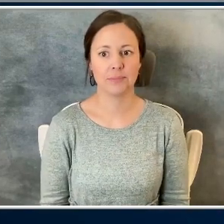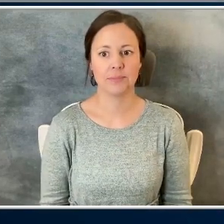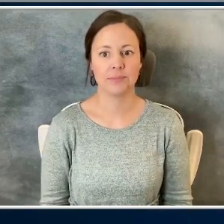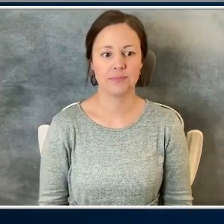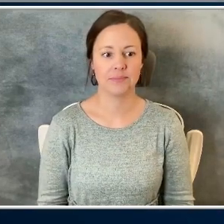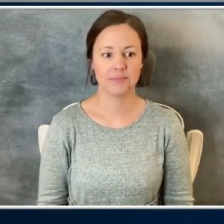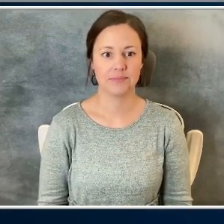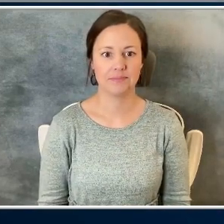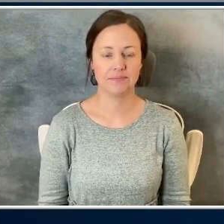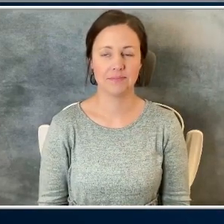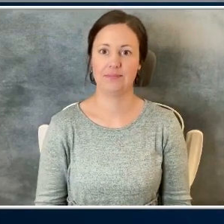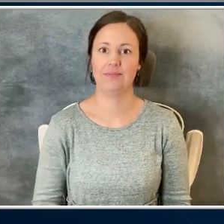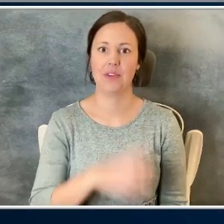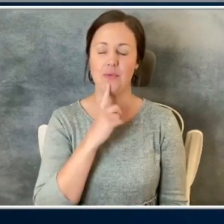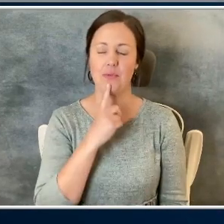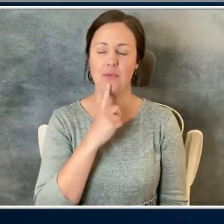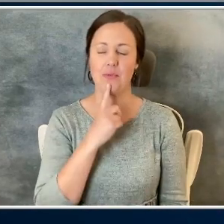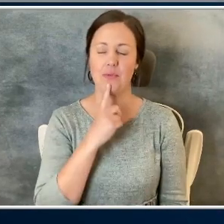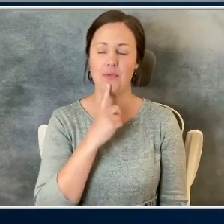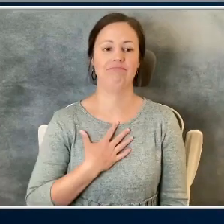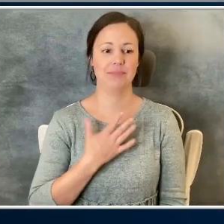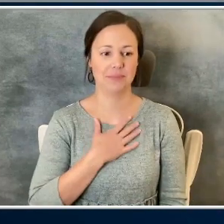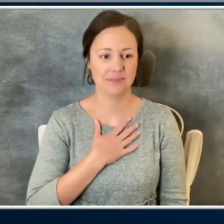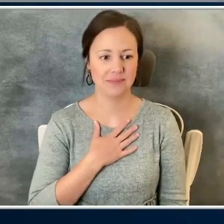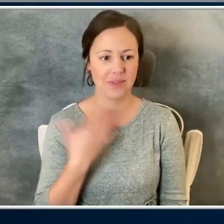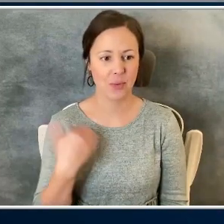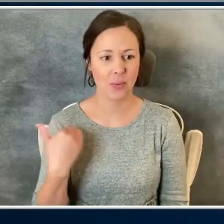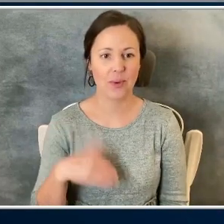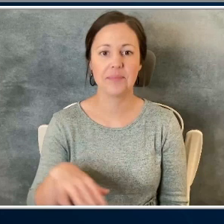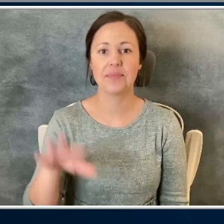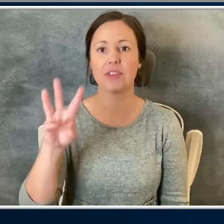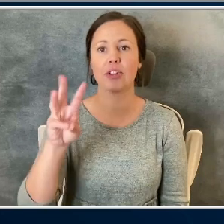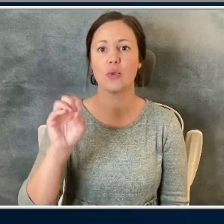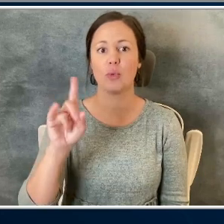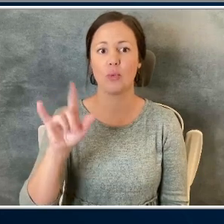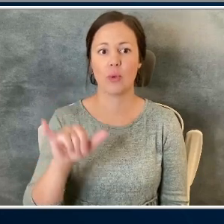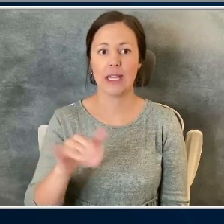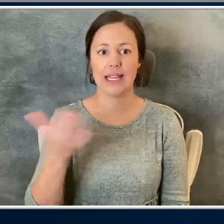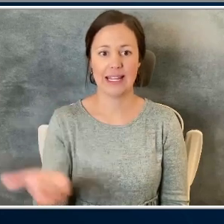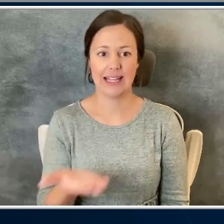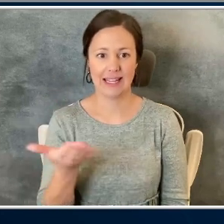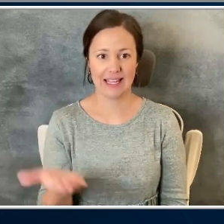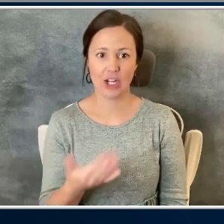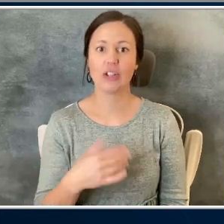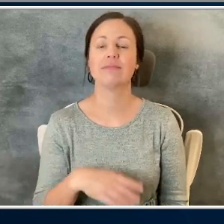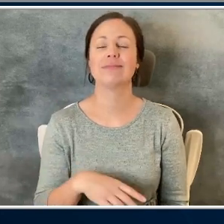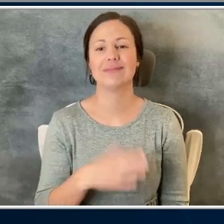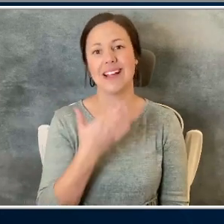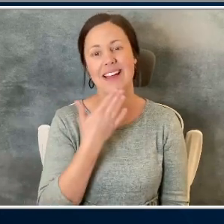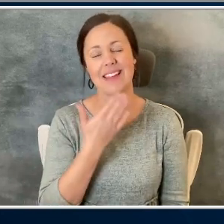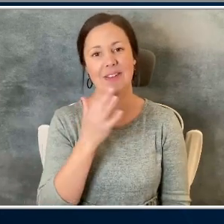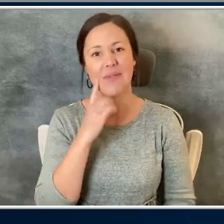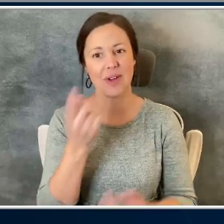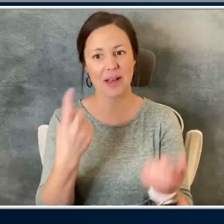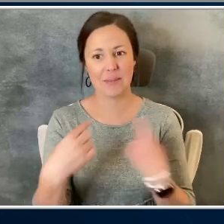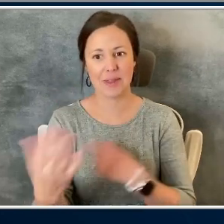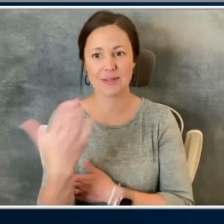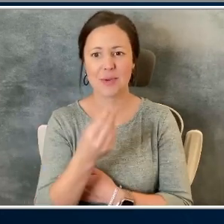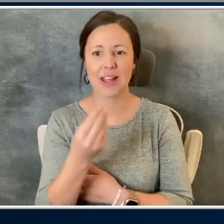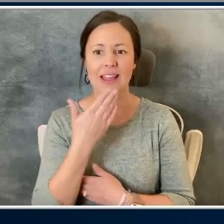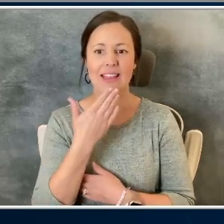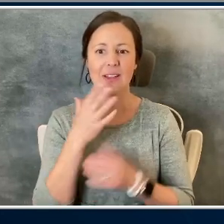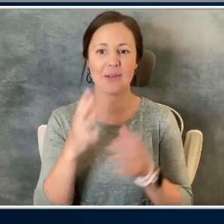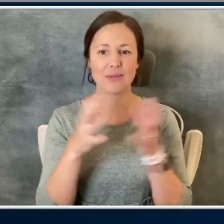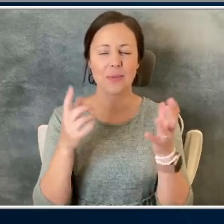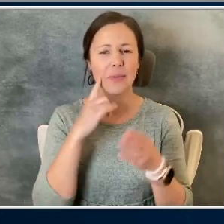That's really powerful. Wendy Murphy joins me here on the desk. Wendy, thanks for being here with us this morning, and thanks so much for sharing your